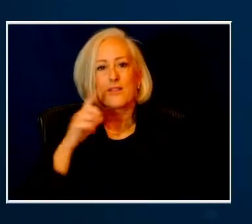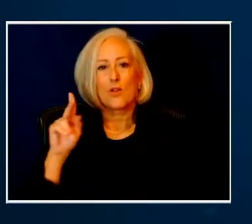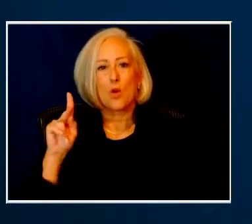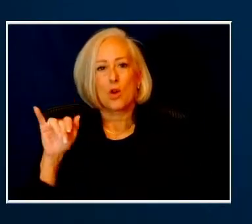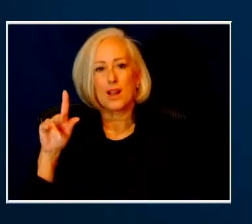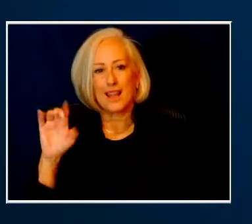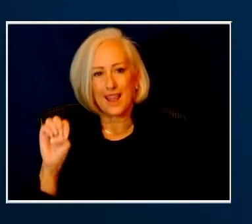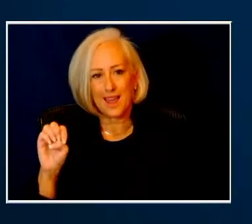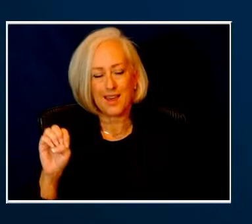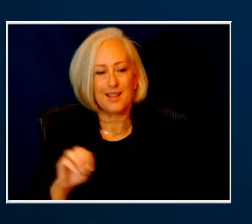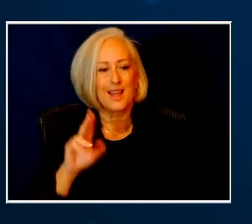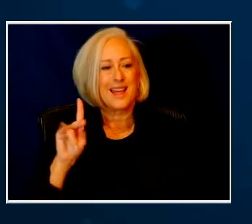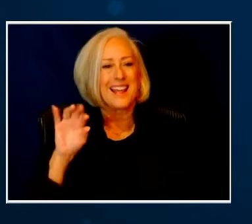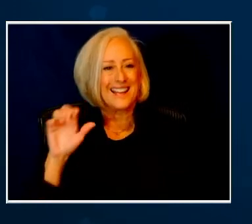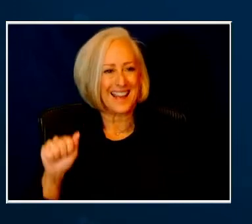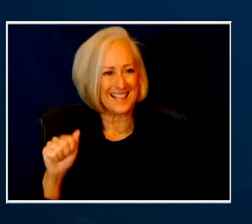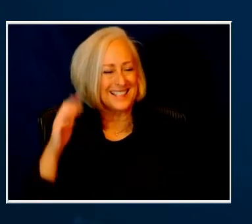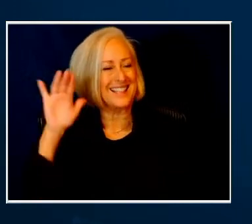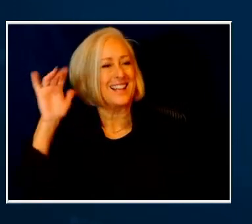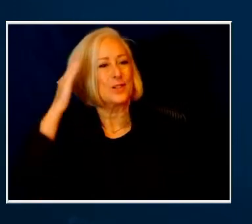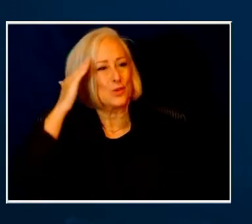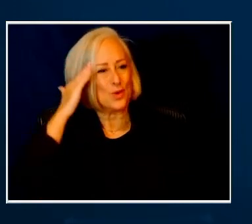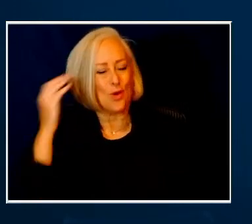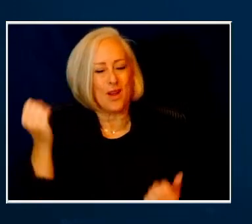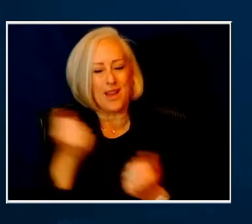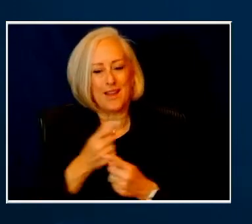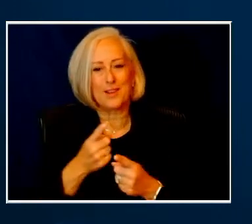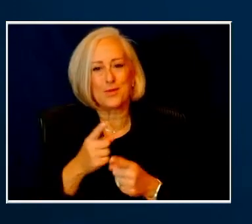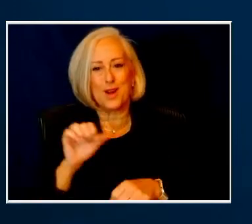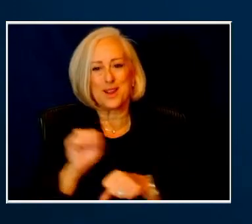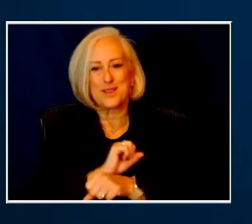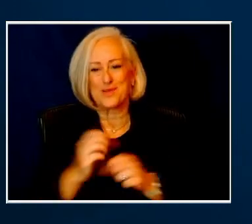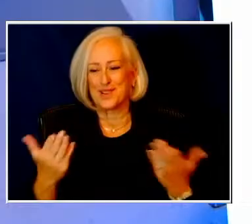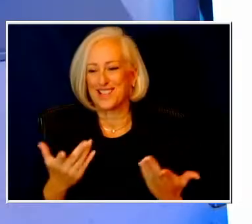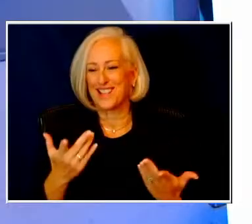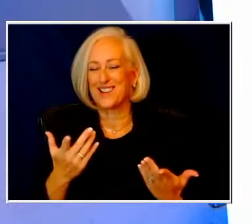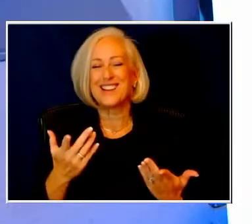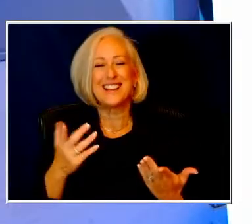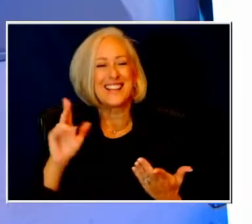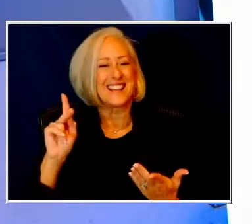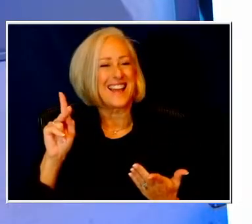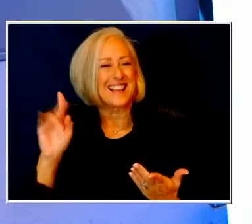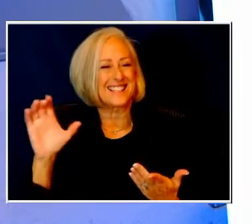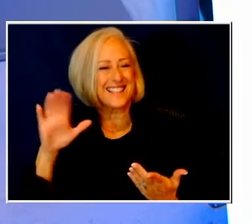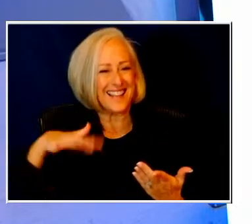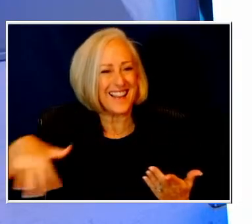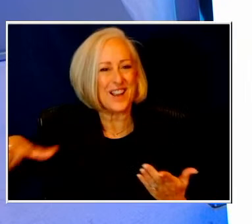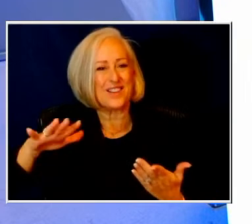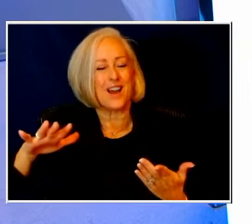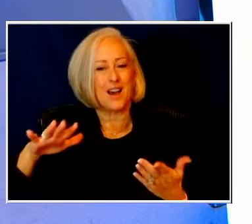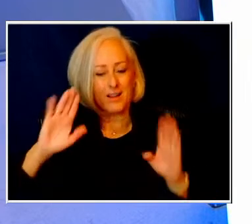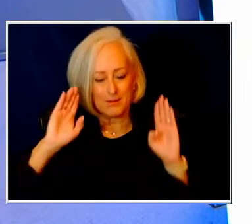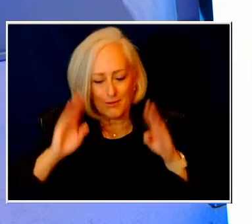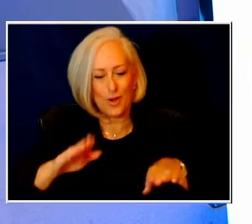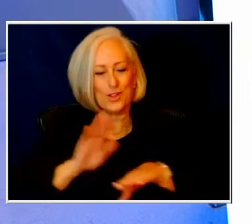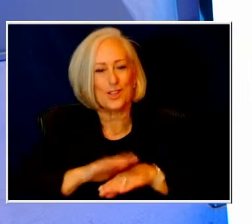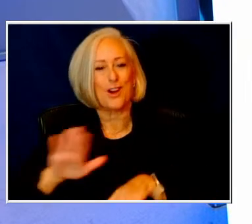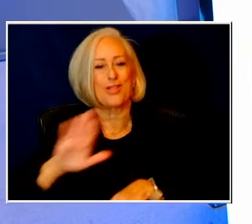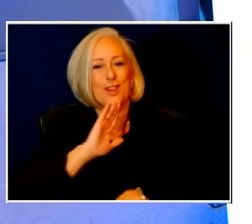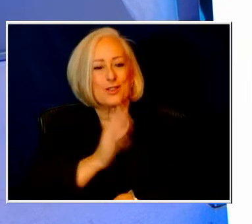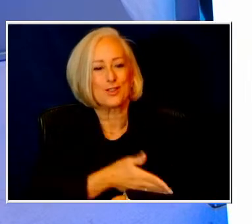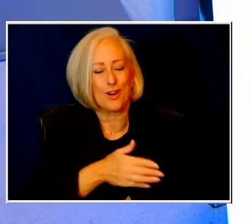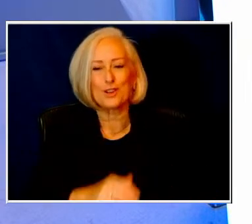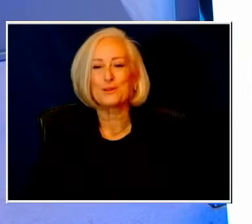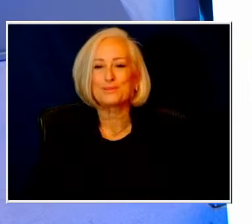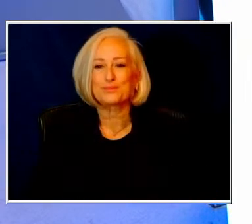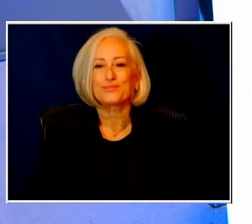in town is looking at their daughter. Dr. Camerata, we were talking a little bit about, I said, I'm not clinical like most of our viewers, and so